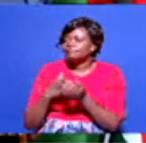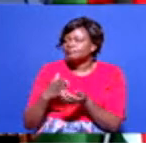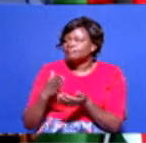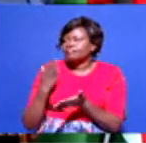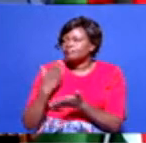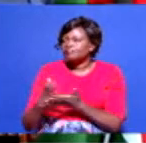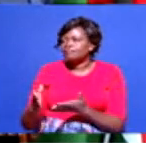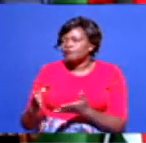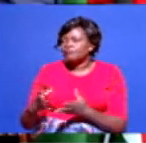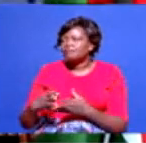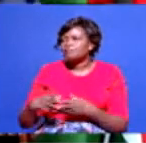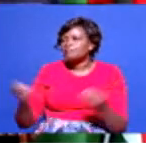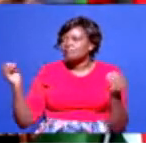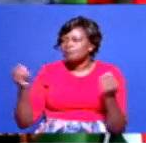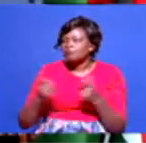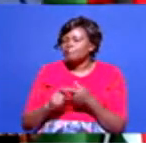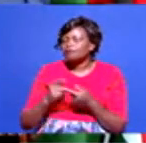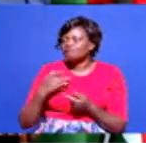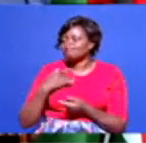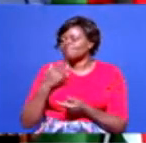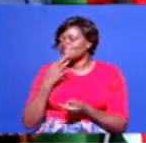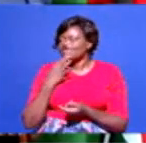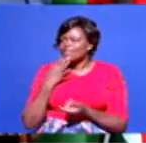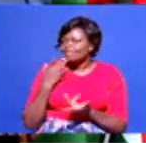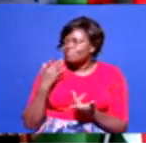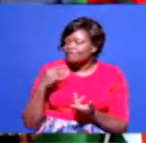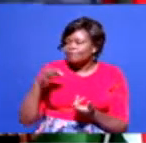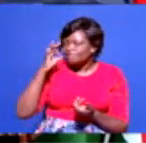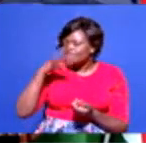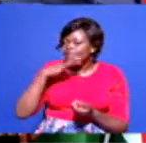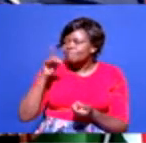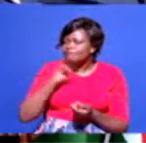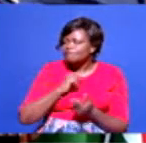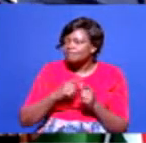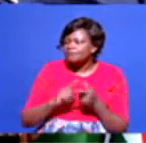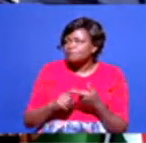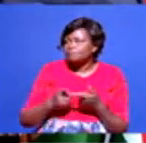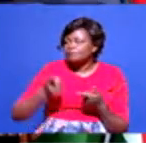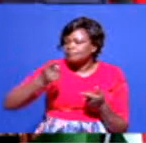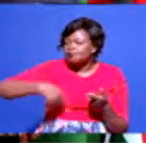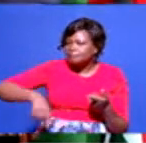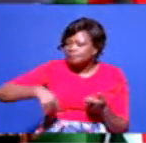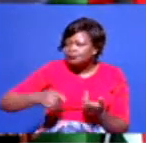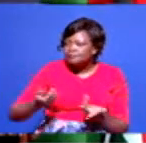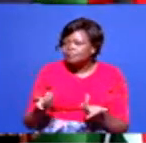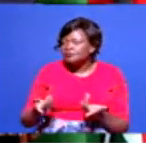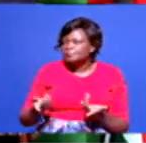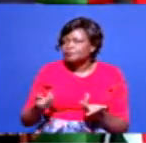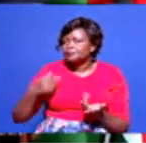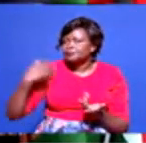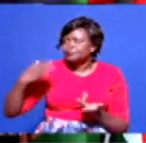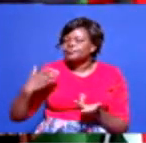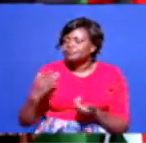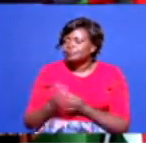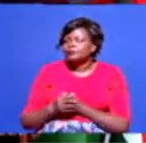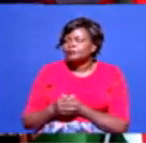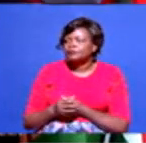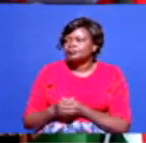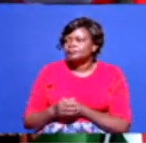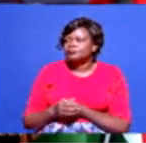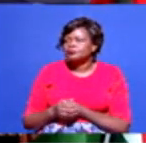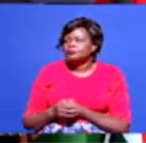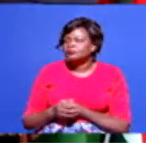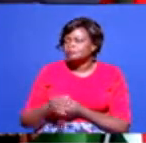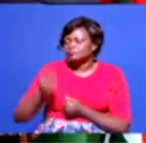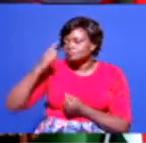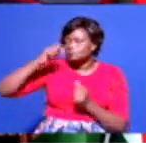ask yourself, you know, now that that has happened, you know, we have always looked at the age group